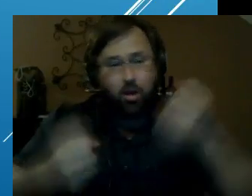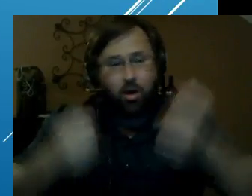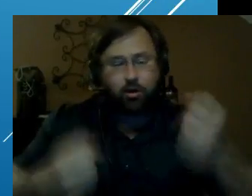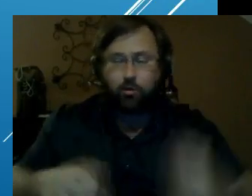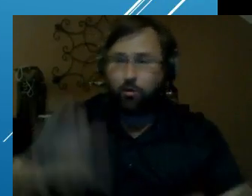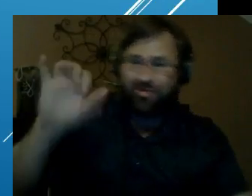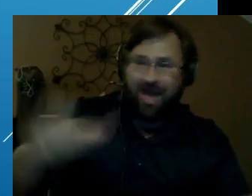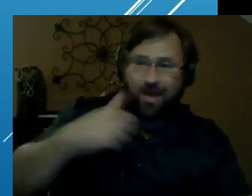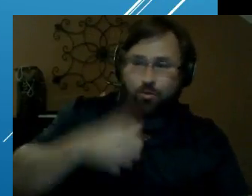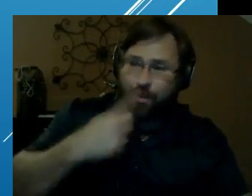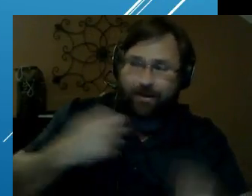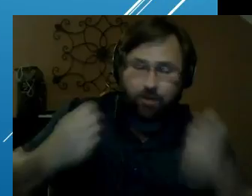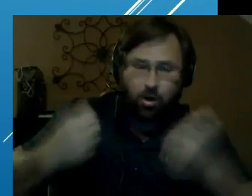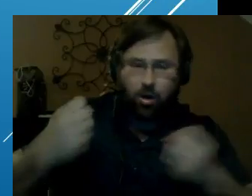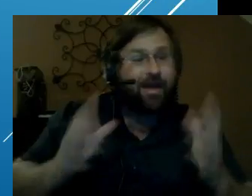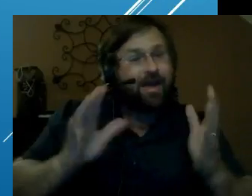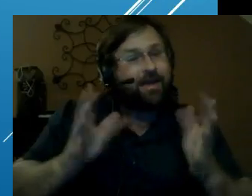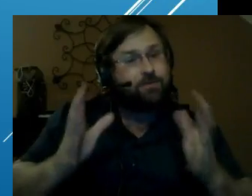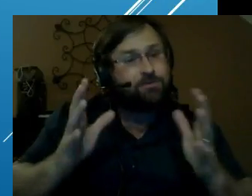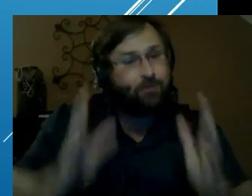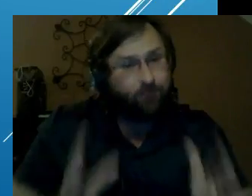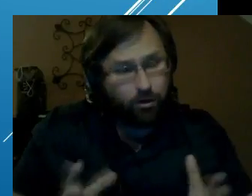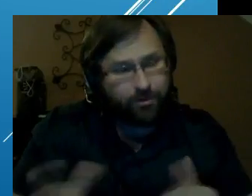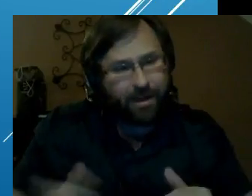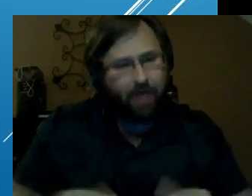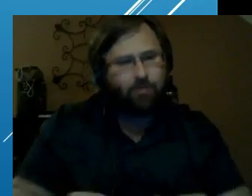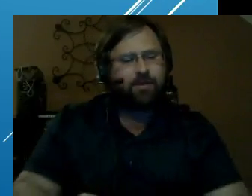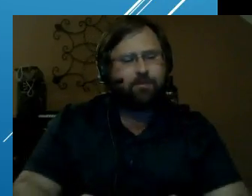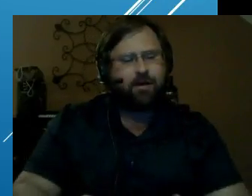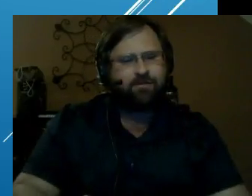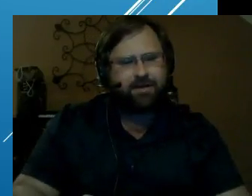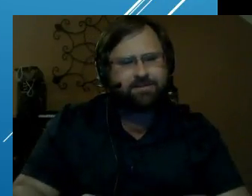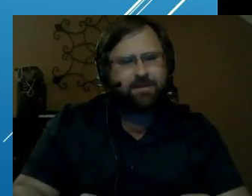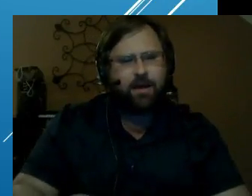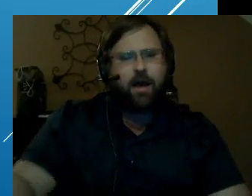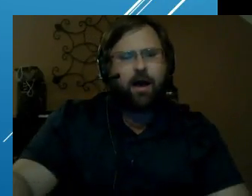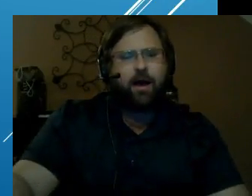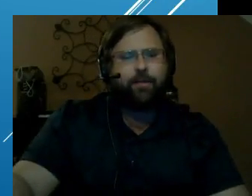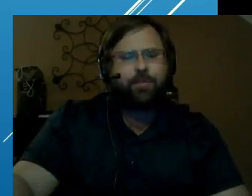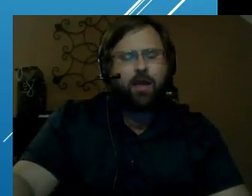red car, or that red car, and it comes before the noun that it modifies.